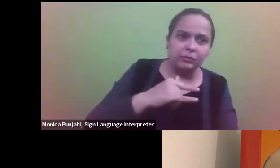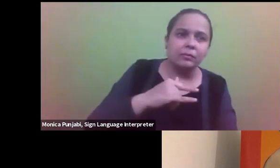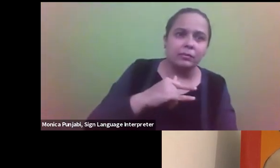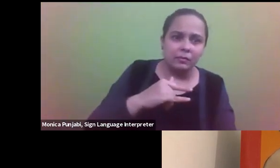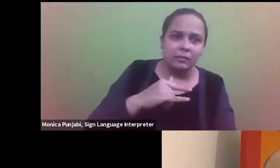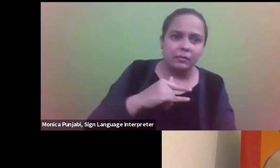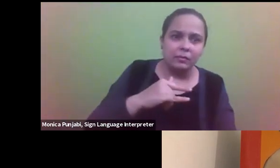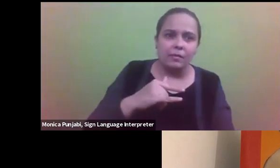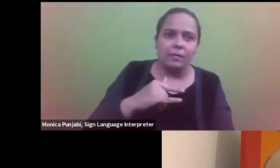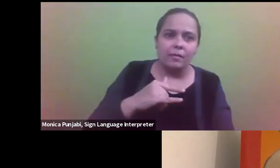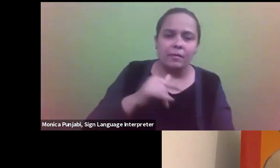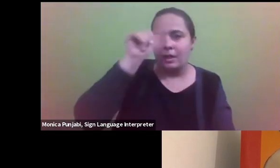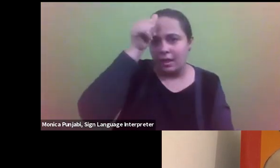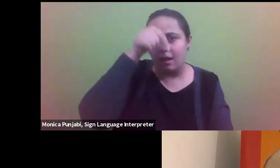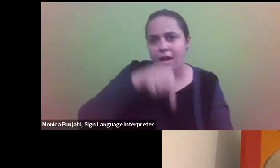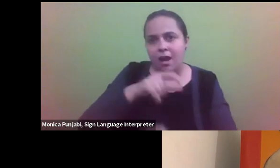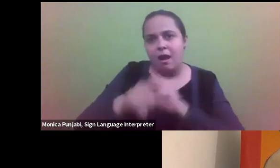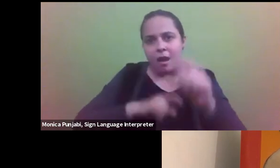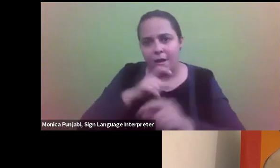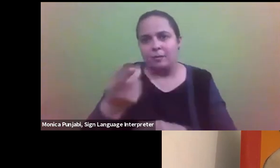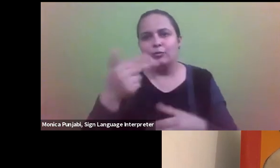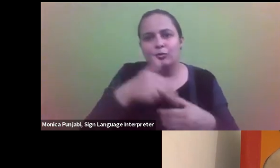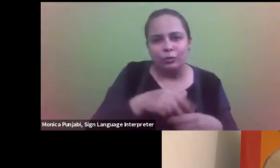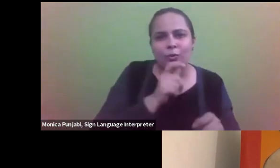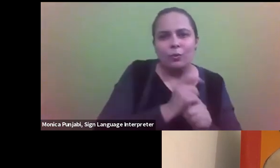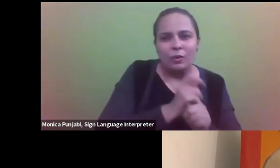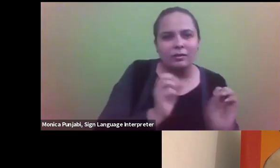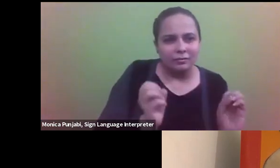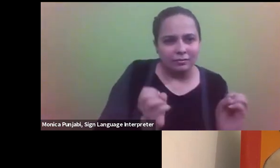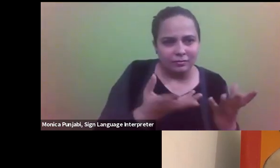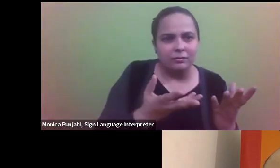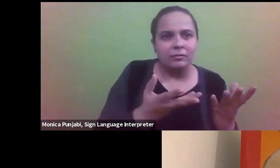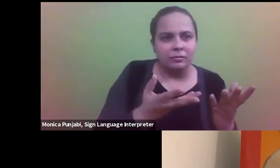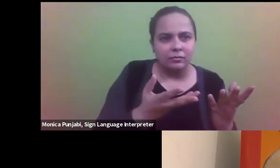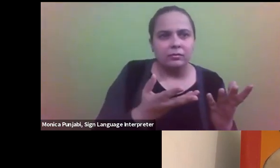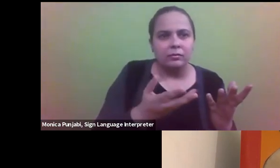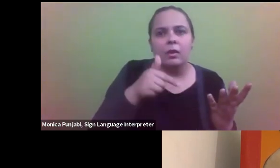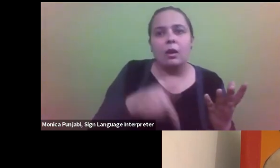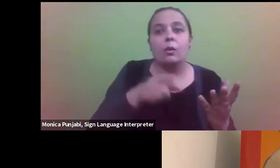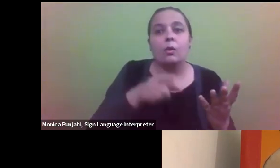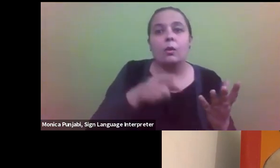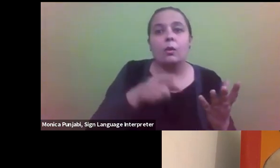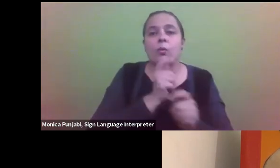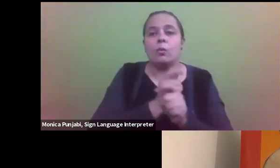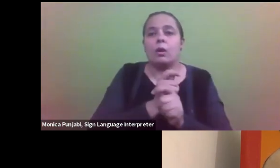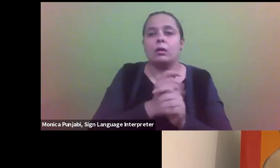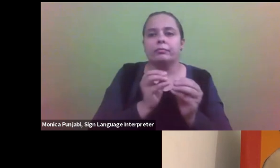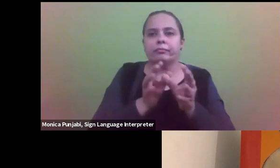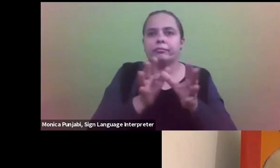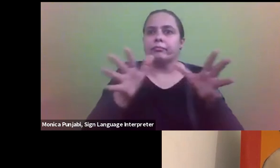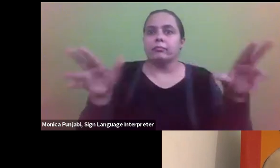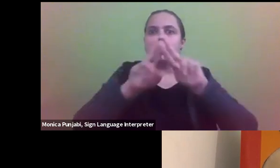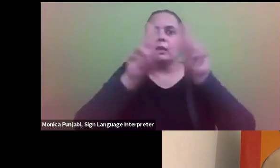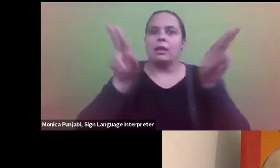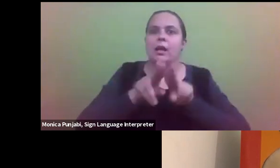discrimination at an Indian company, and that now your work is really international in scope. So that's an interesting angle for